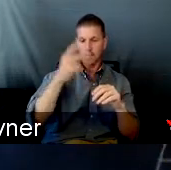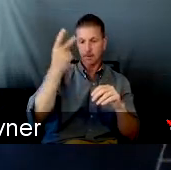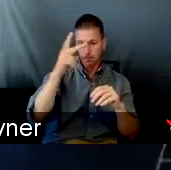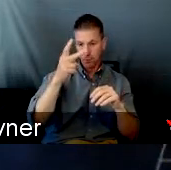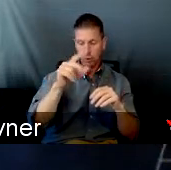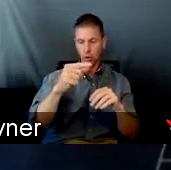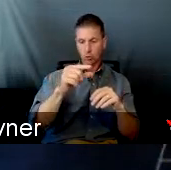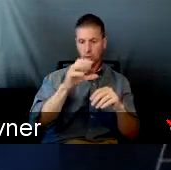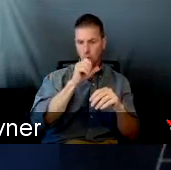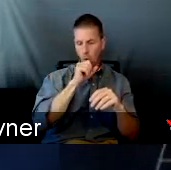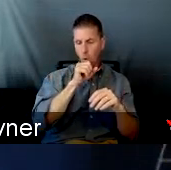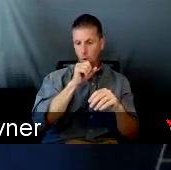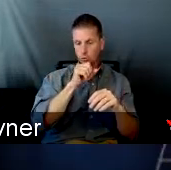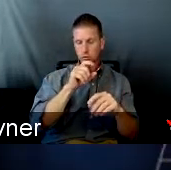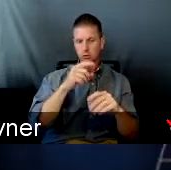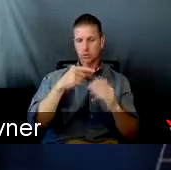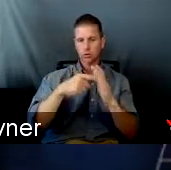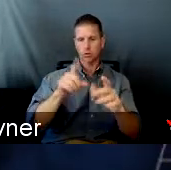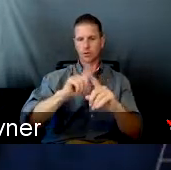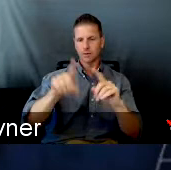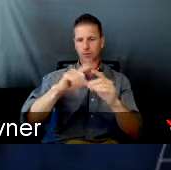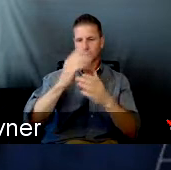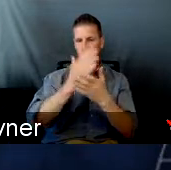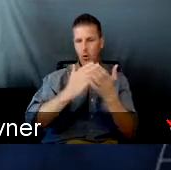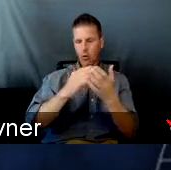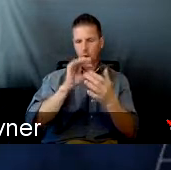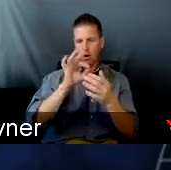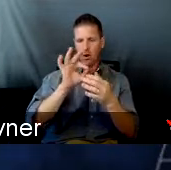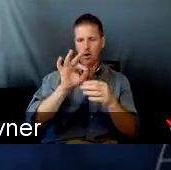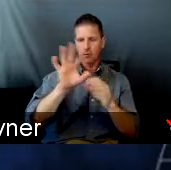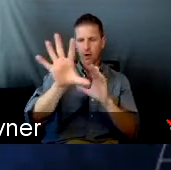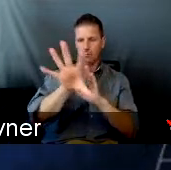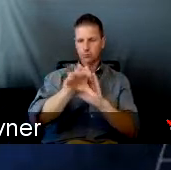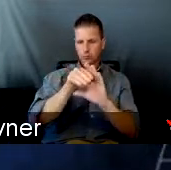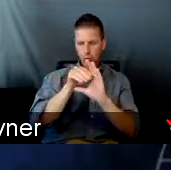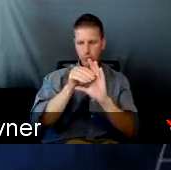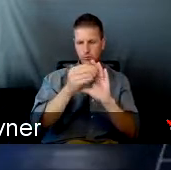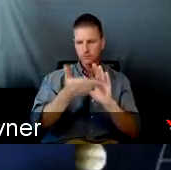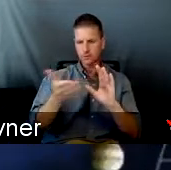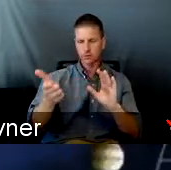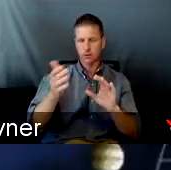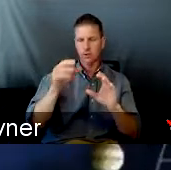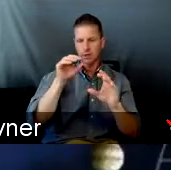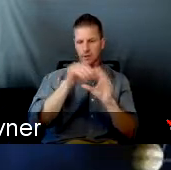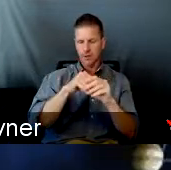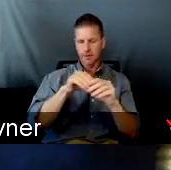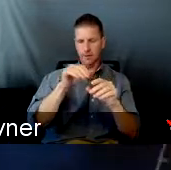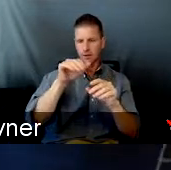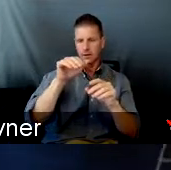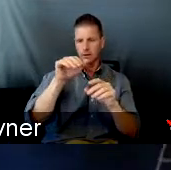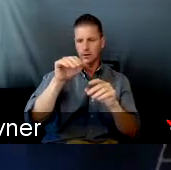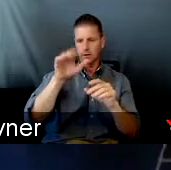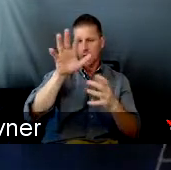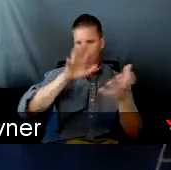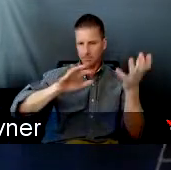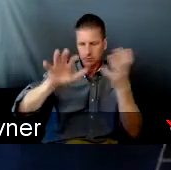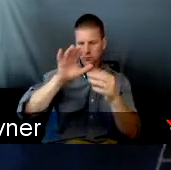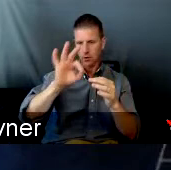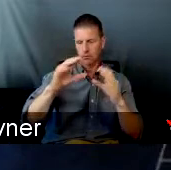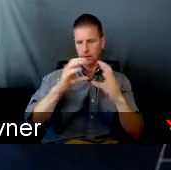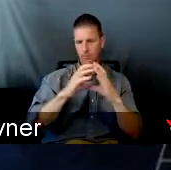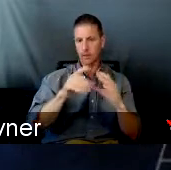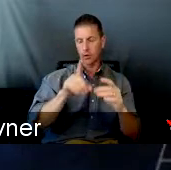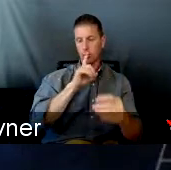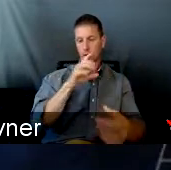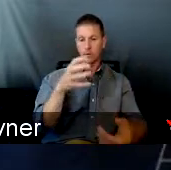orange, we're showing different components of absorption features in the atmosphere of the planet that we're looking at. And this is a really